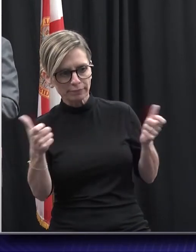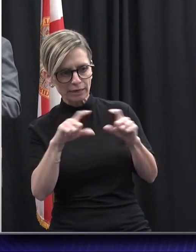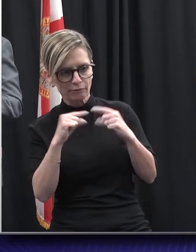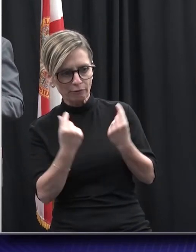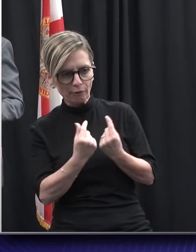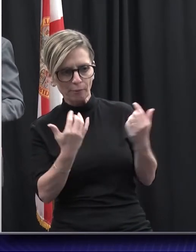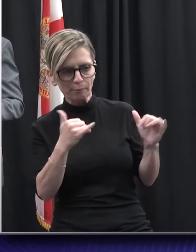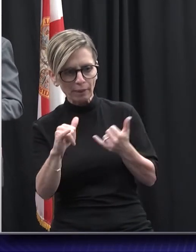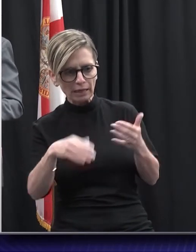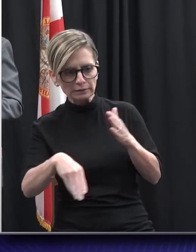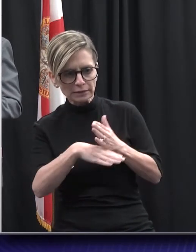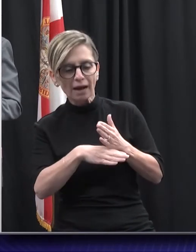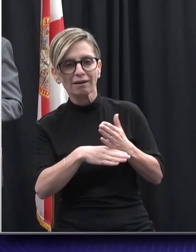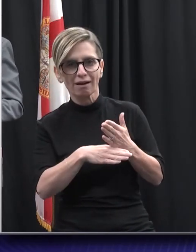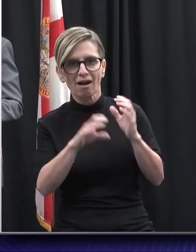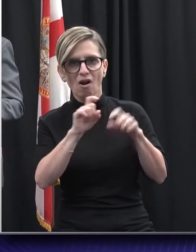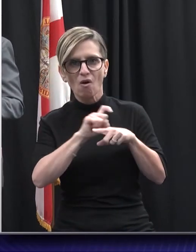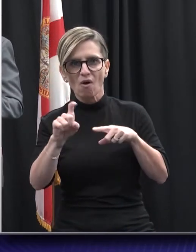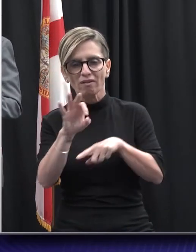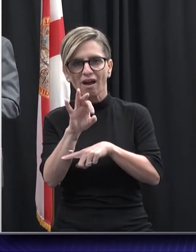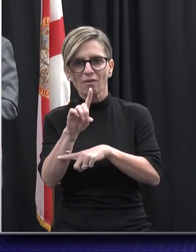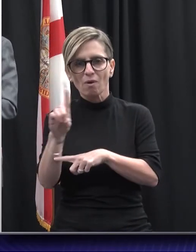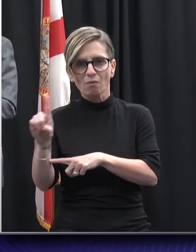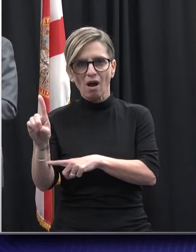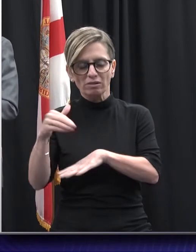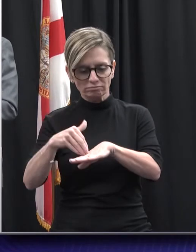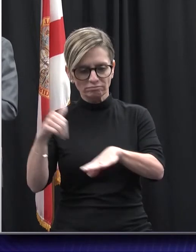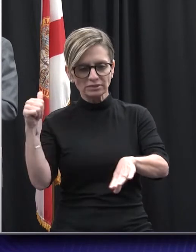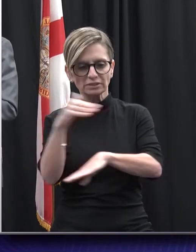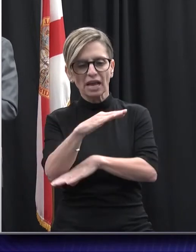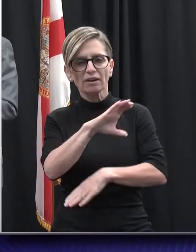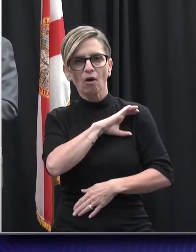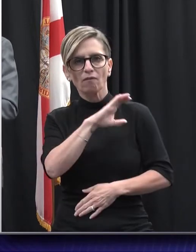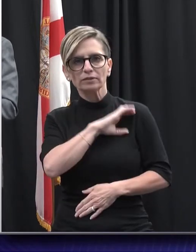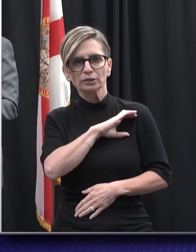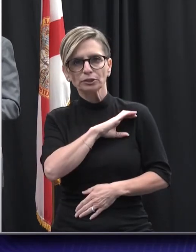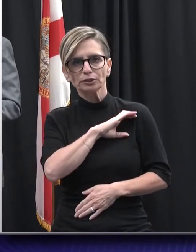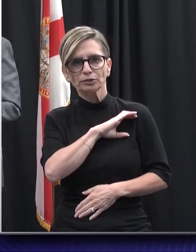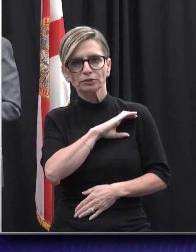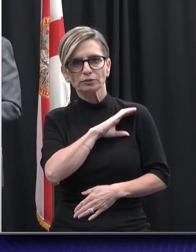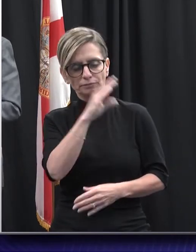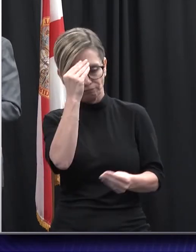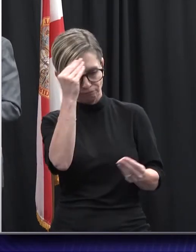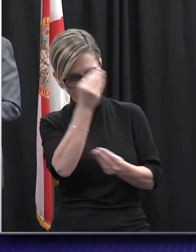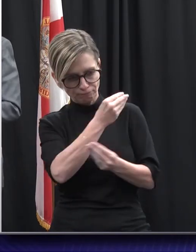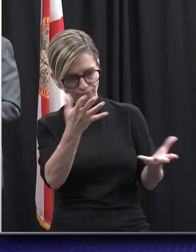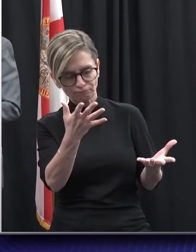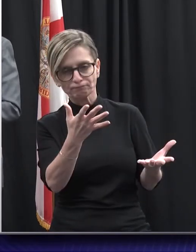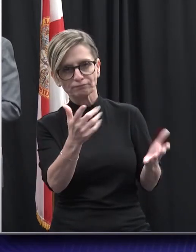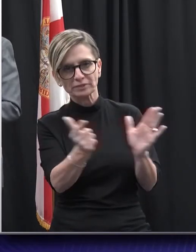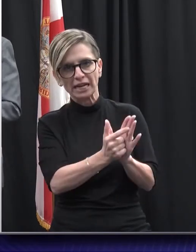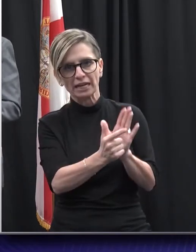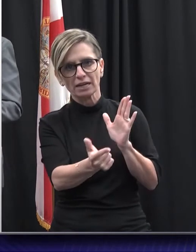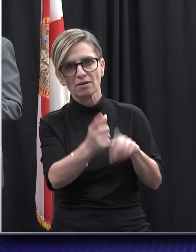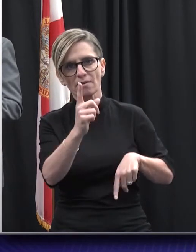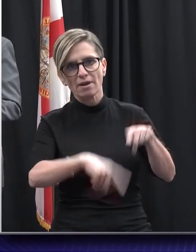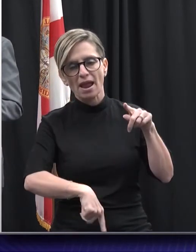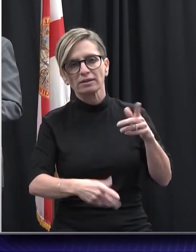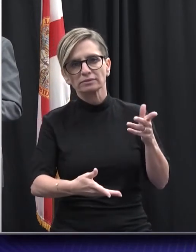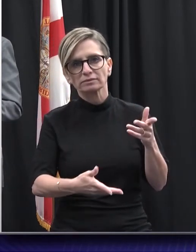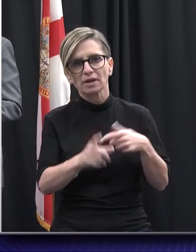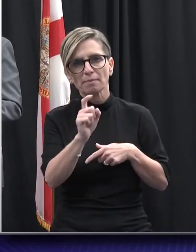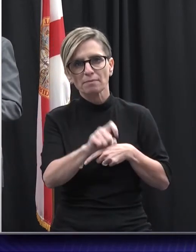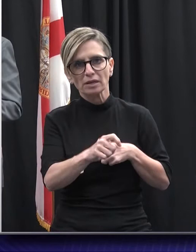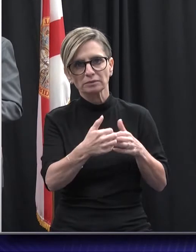they understand very clearly that we don't allow gathering in our parks. So that is a